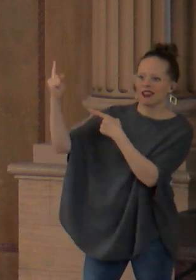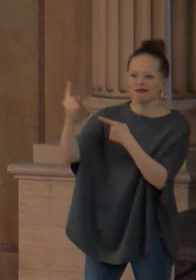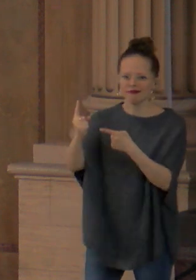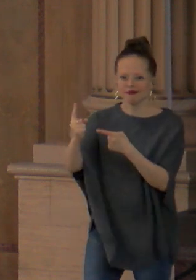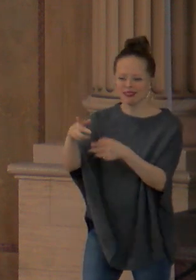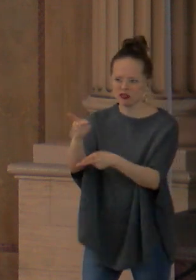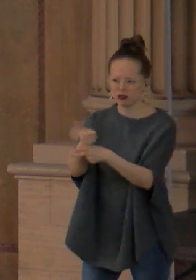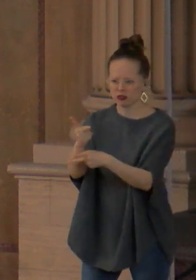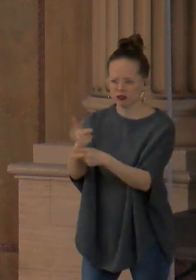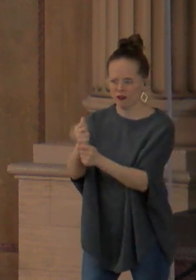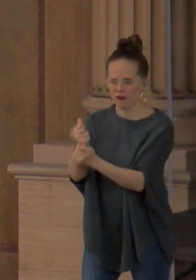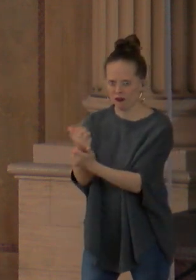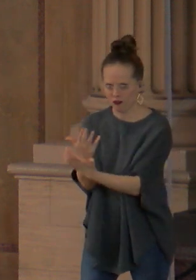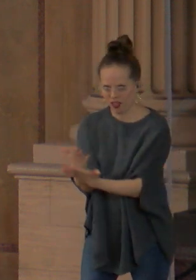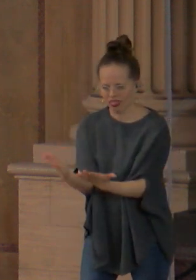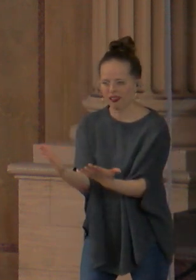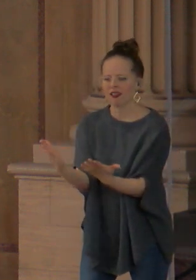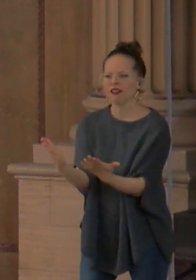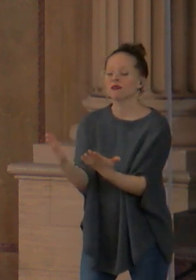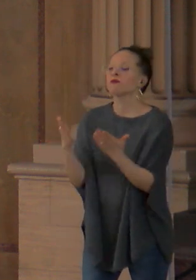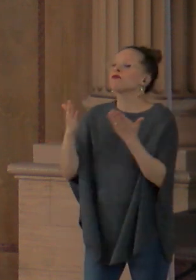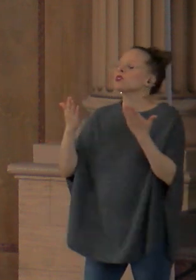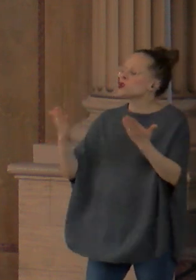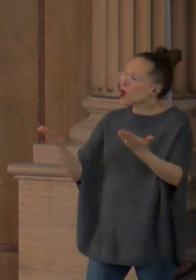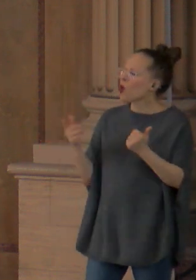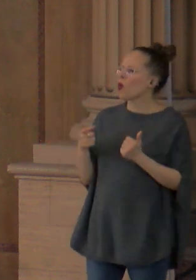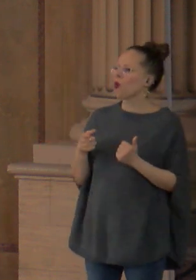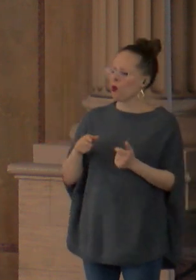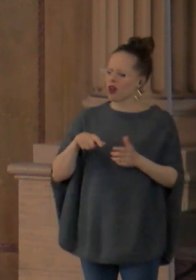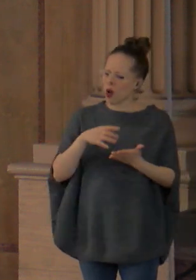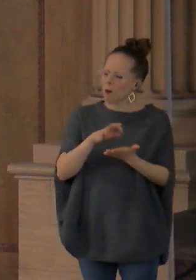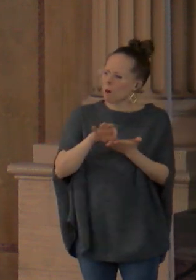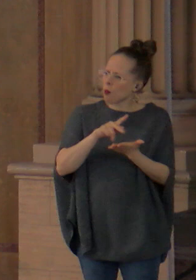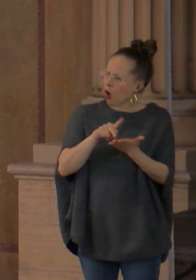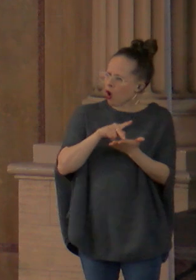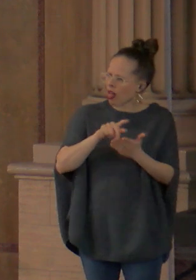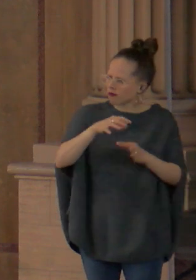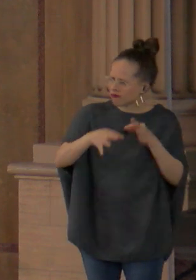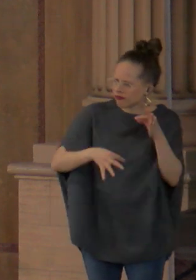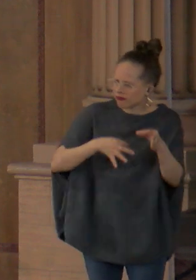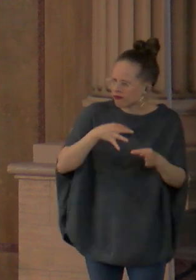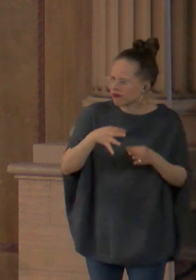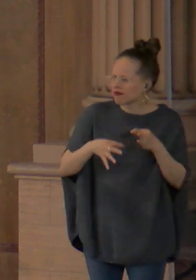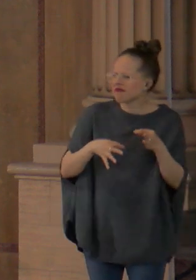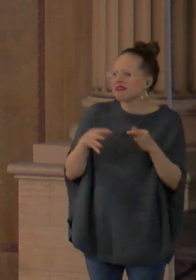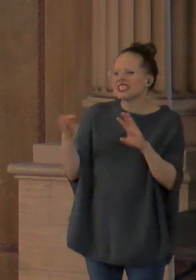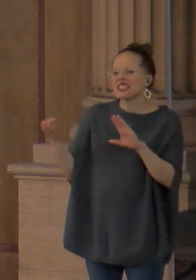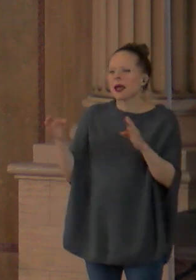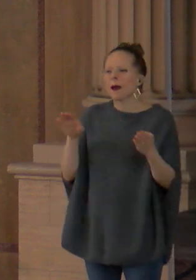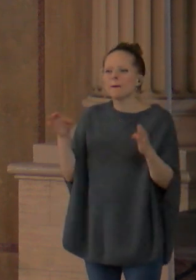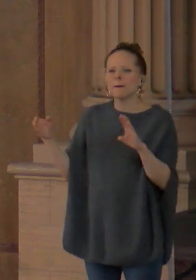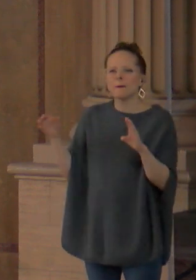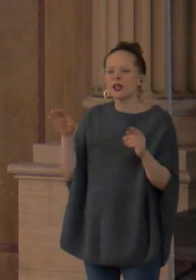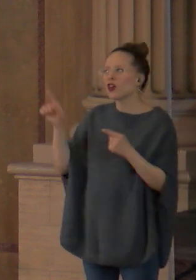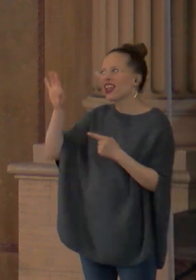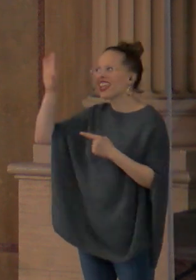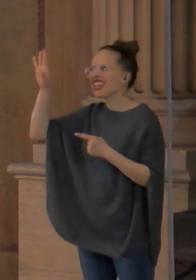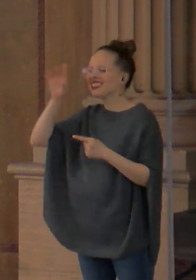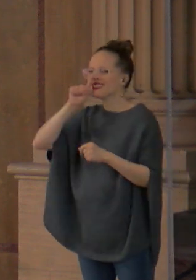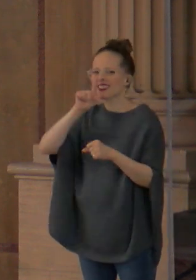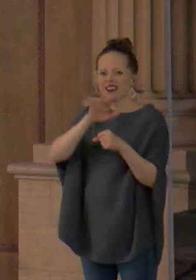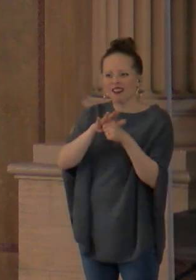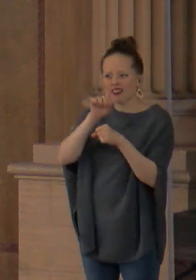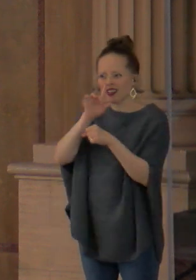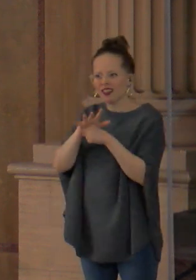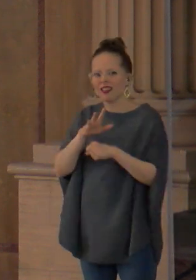is comparing Hagar, the slave woman who bears Ishmael, a child, through works, to the Old Covenant that God made at Mount Sinai.